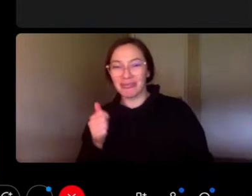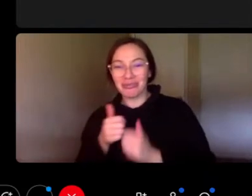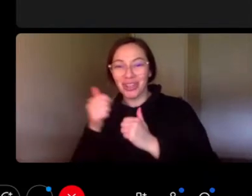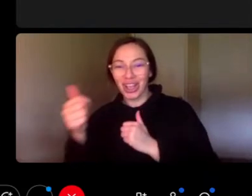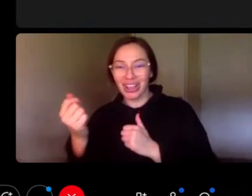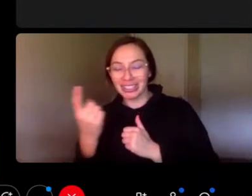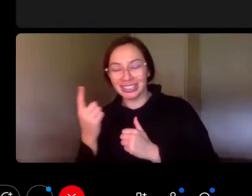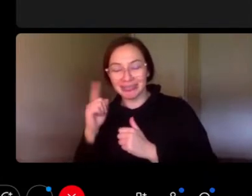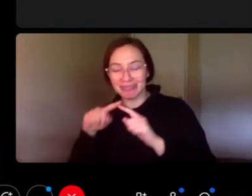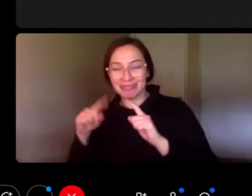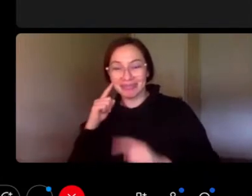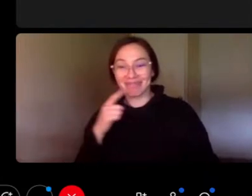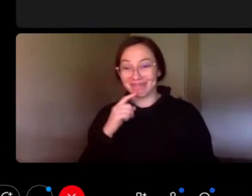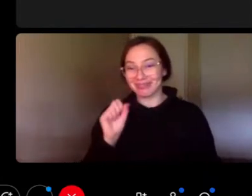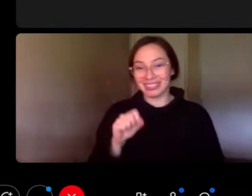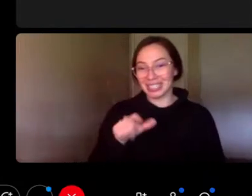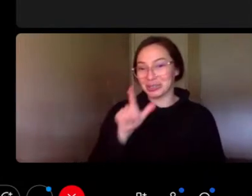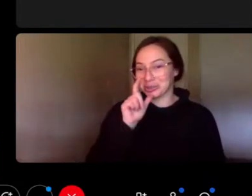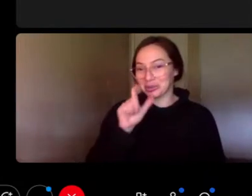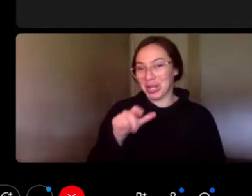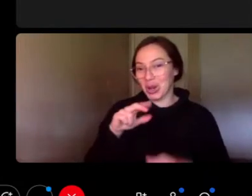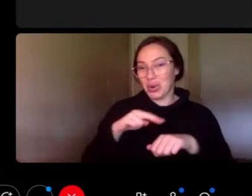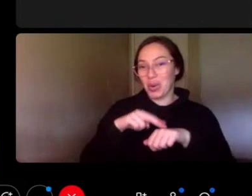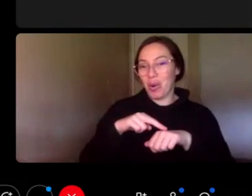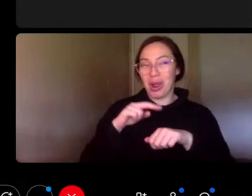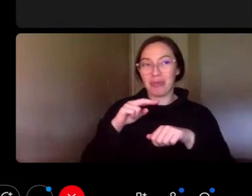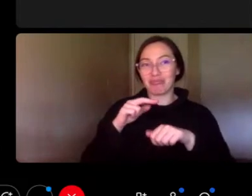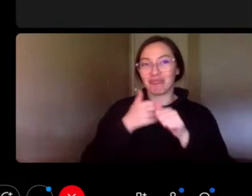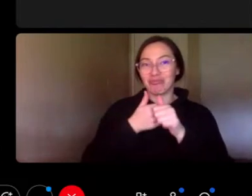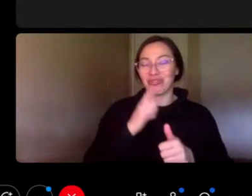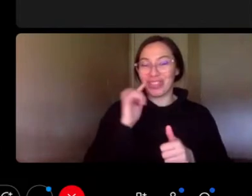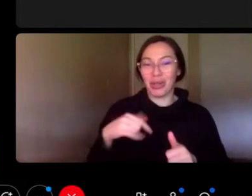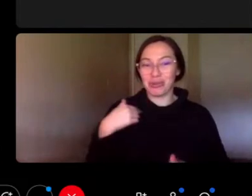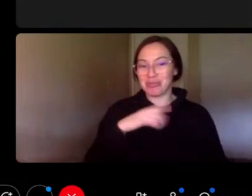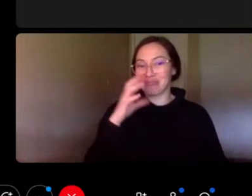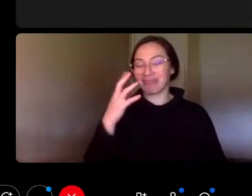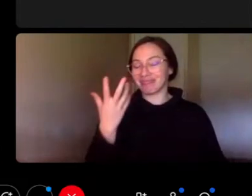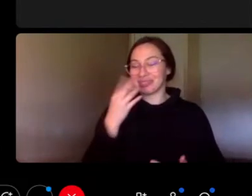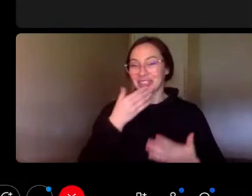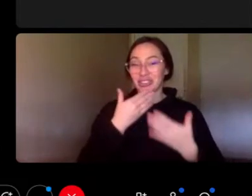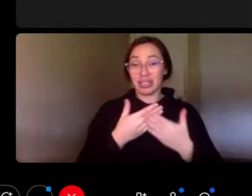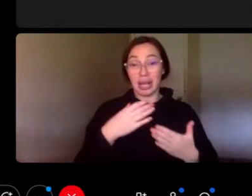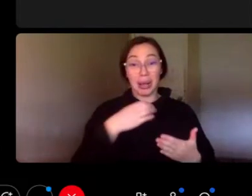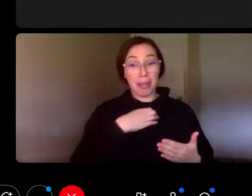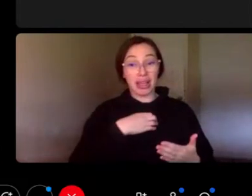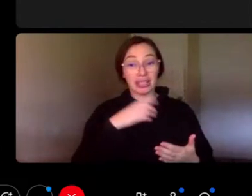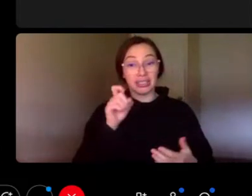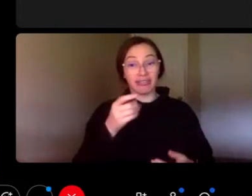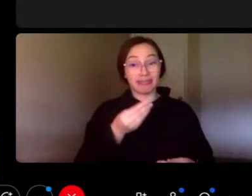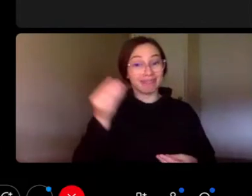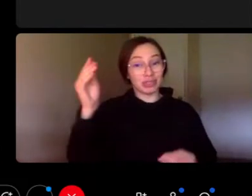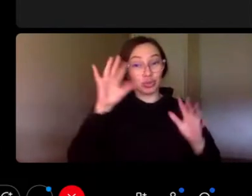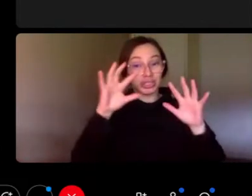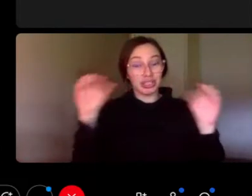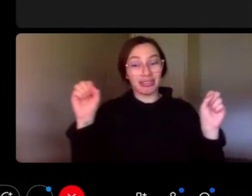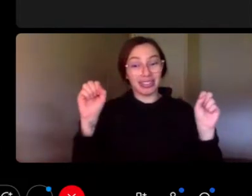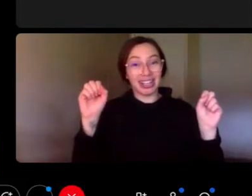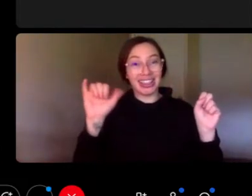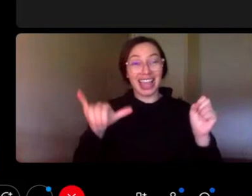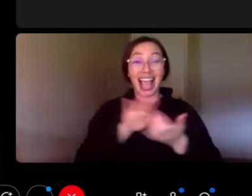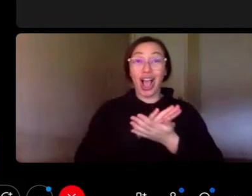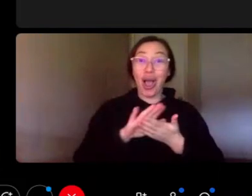Yeah, you don't need a norm for that. We're pretty good at those. You have to pass complaints on to the superintendent. Compliments you can keep to